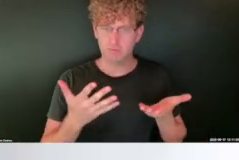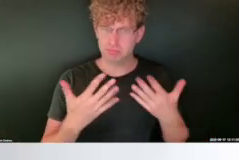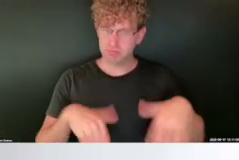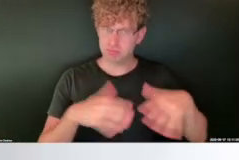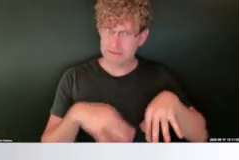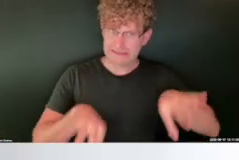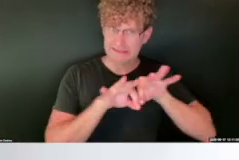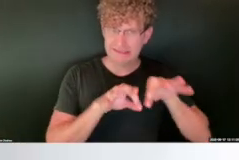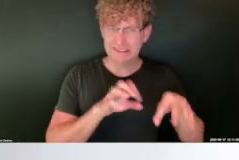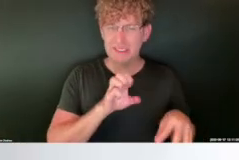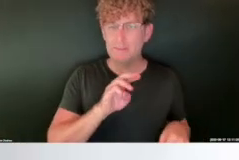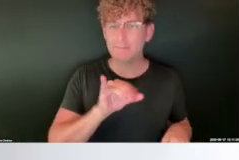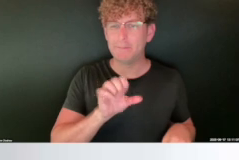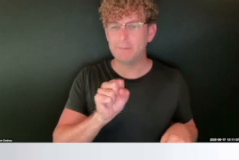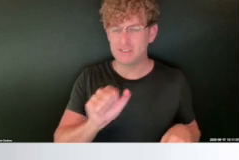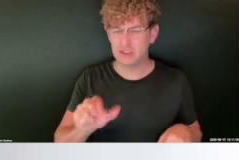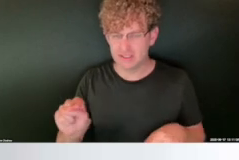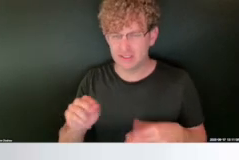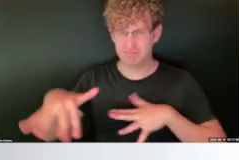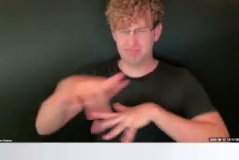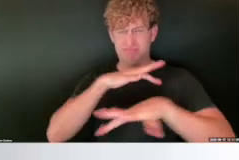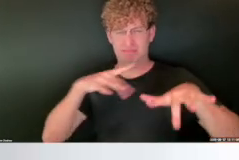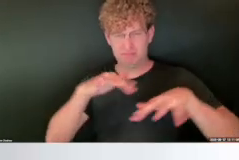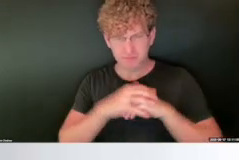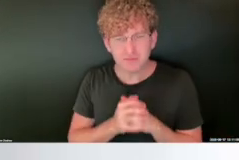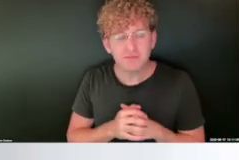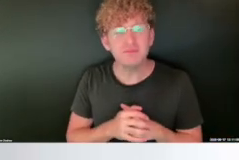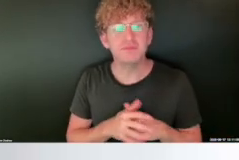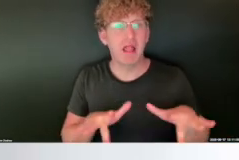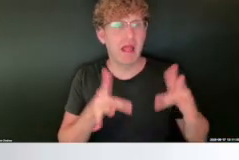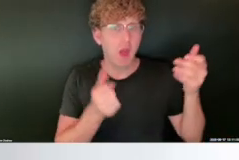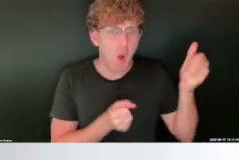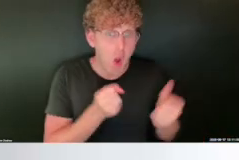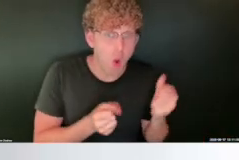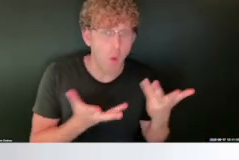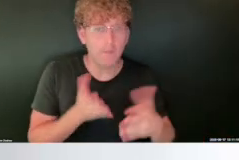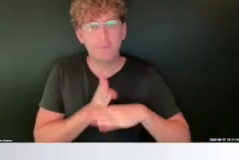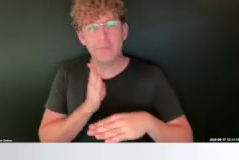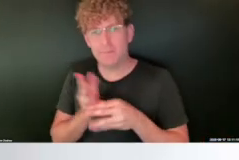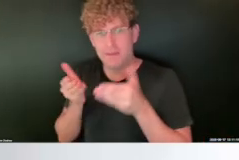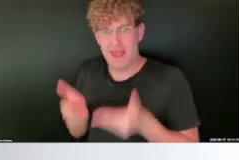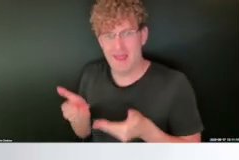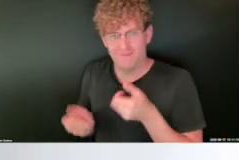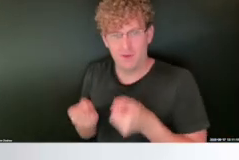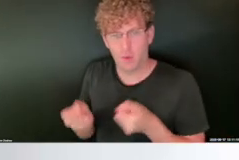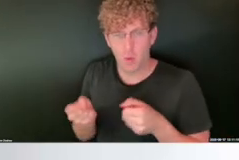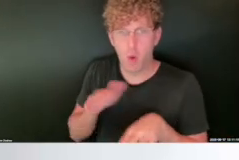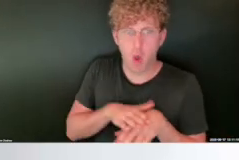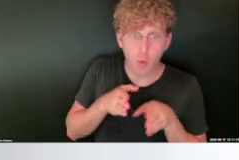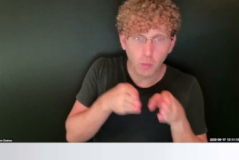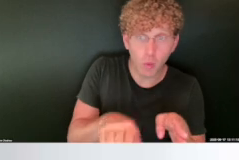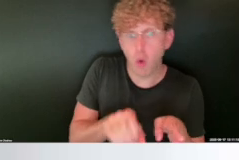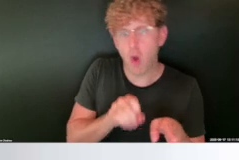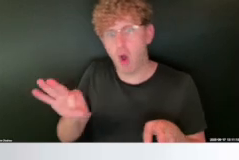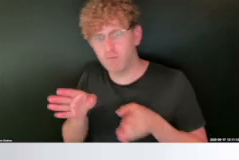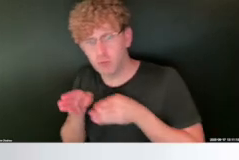and off-road vehicles and equipment. And this includes reducing vehicle miles traveled, or